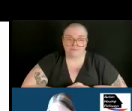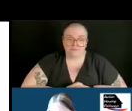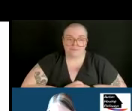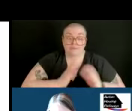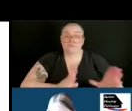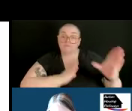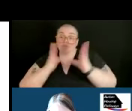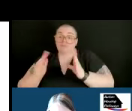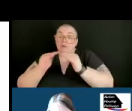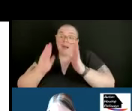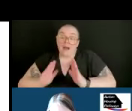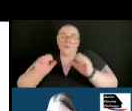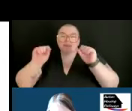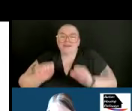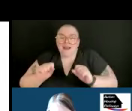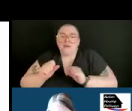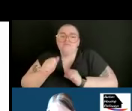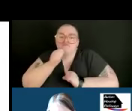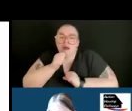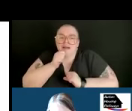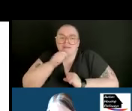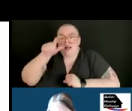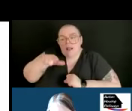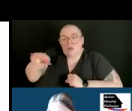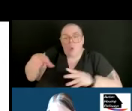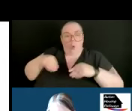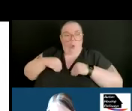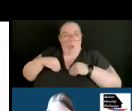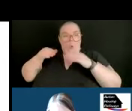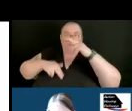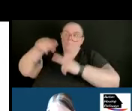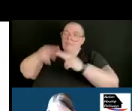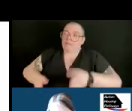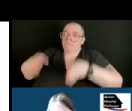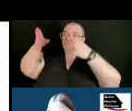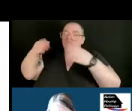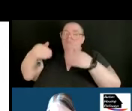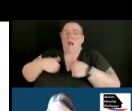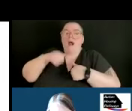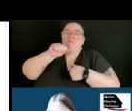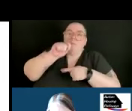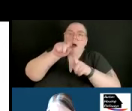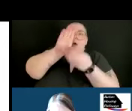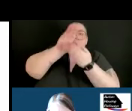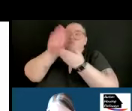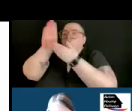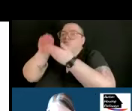Housing can be units set aside by a private landlord for people with lower incomes.